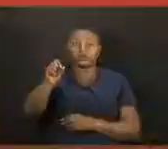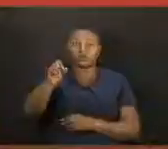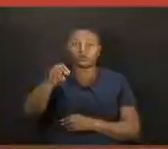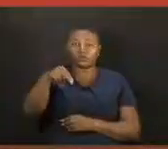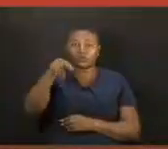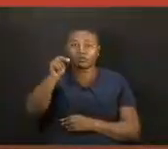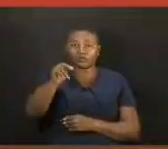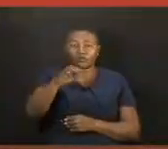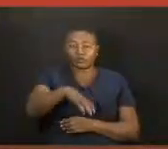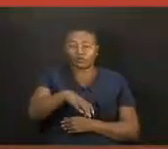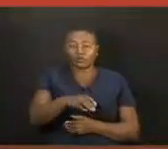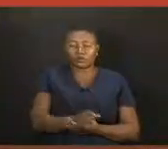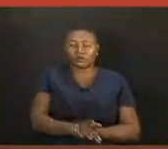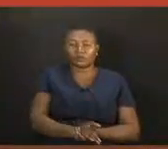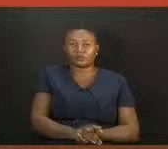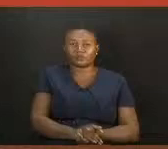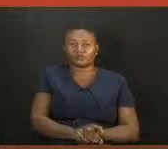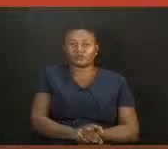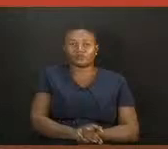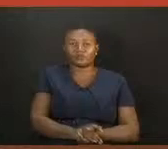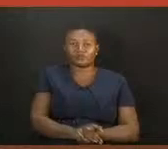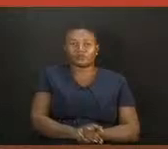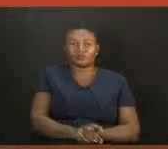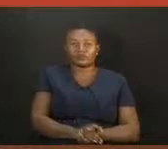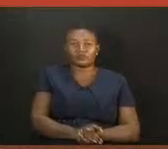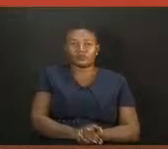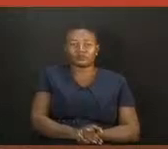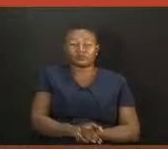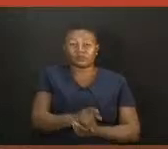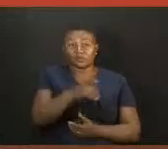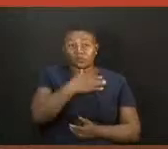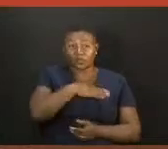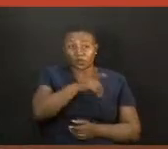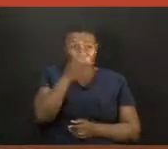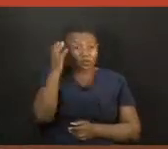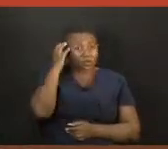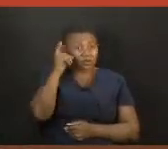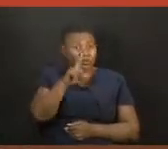Yes. Yes. Honorable Minister, you heard the question?